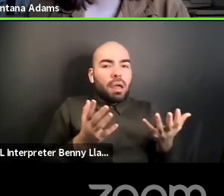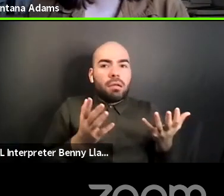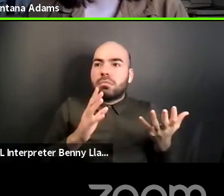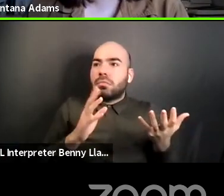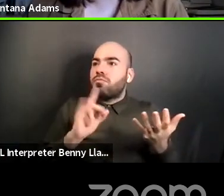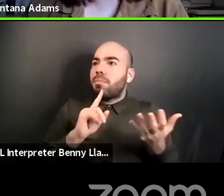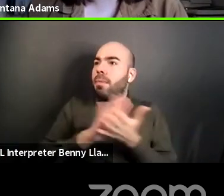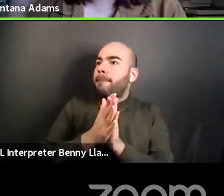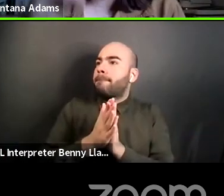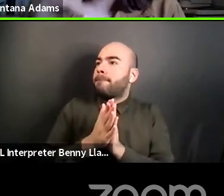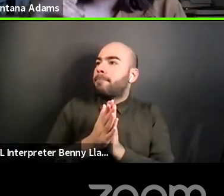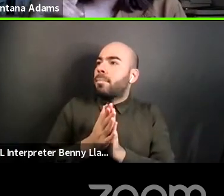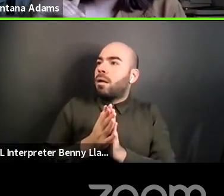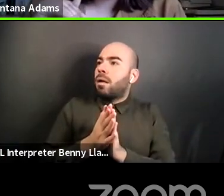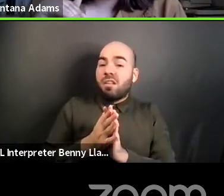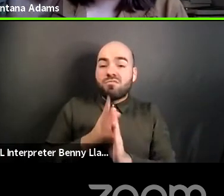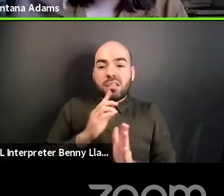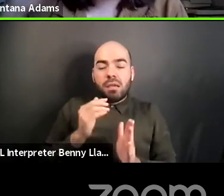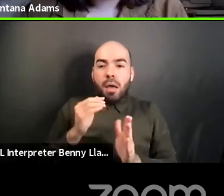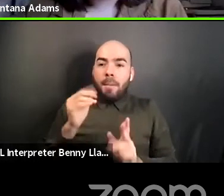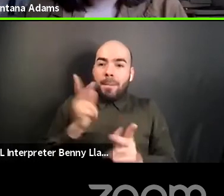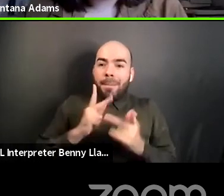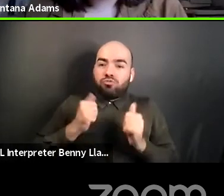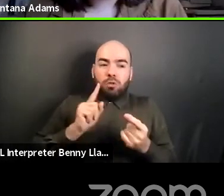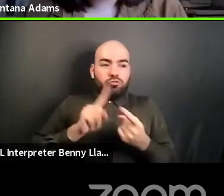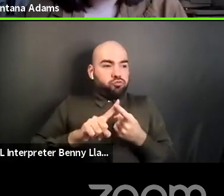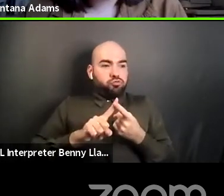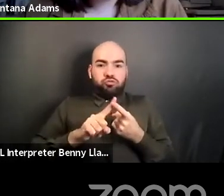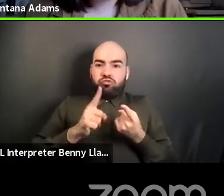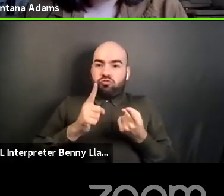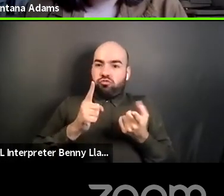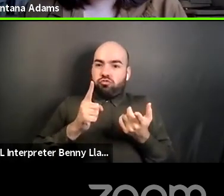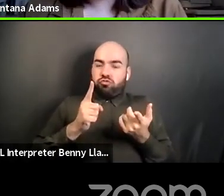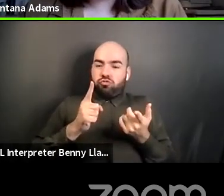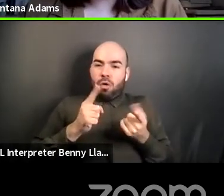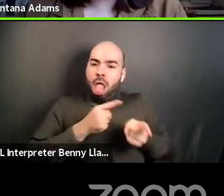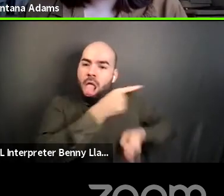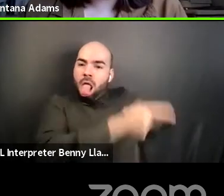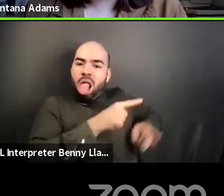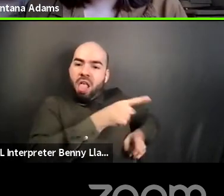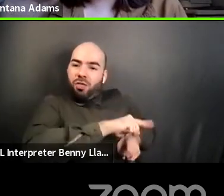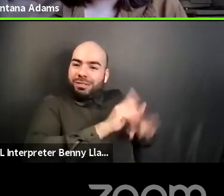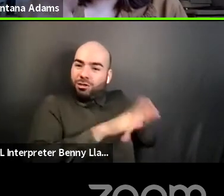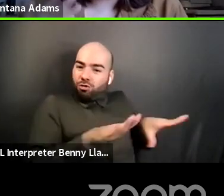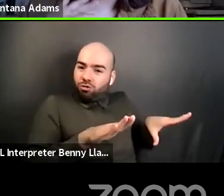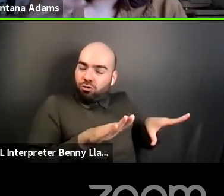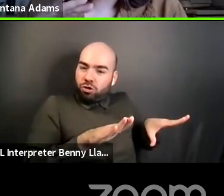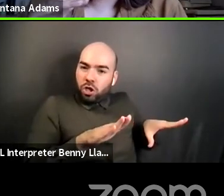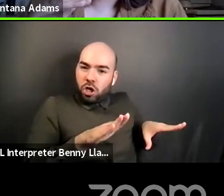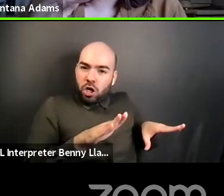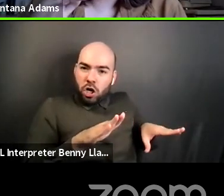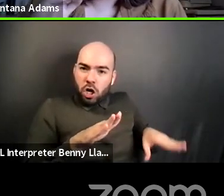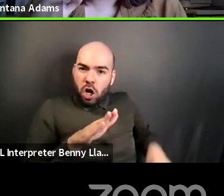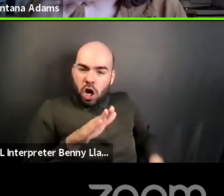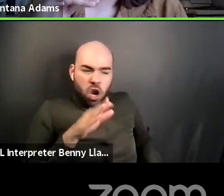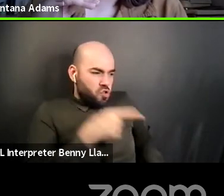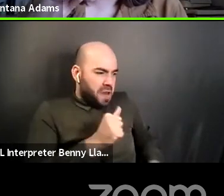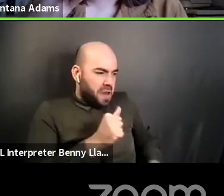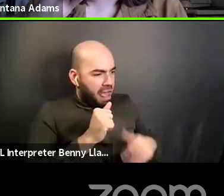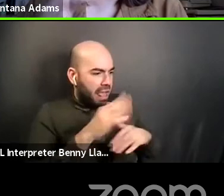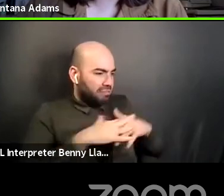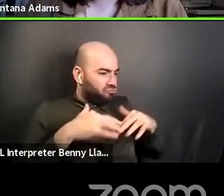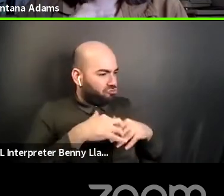of like people trying to attack them for claiming that they're Native, when in reality, it's like, no, that shouldn't be happening.